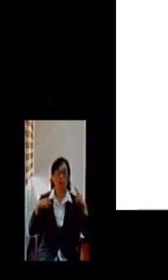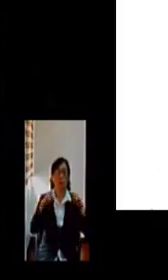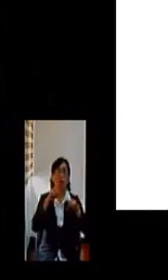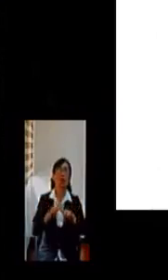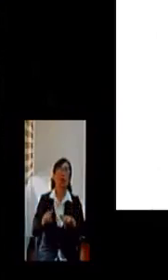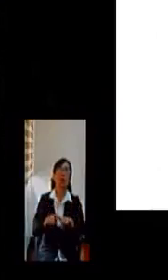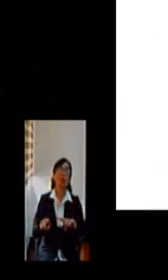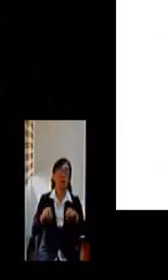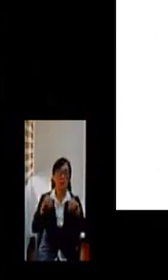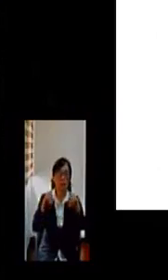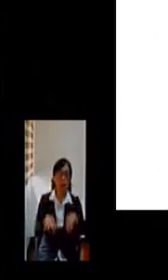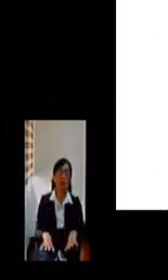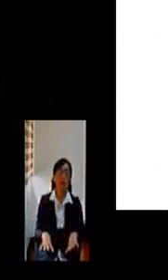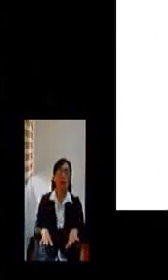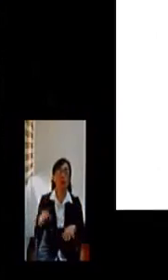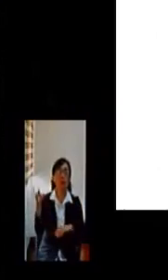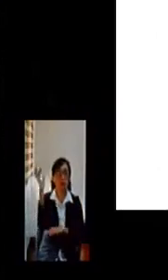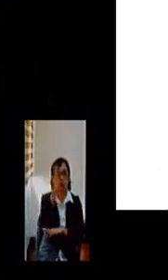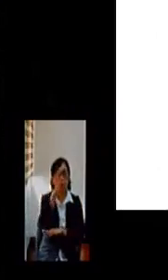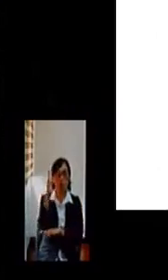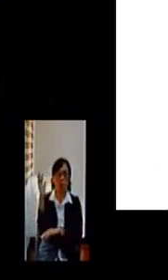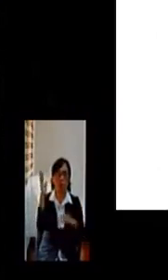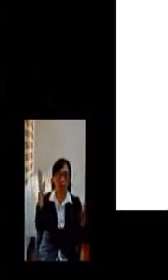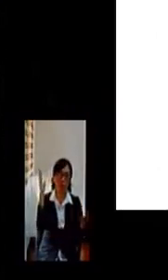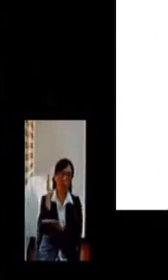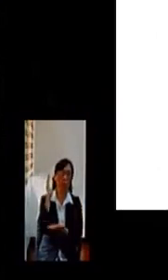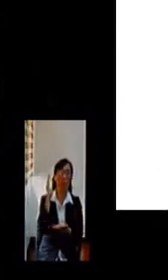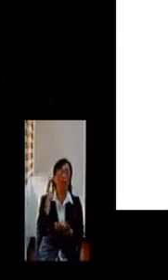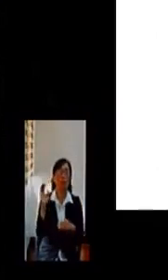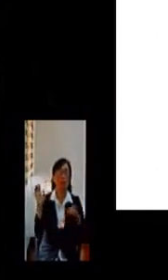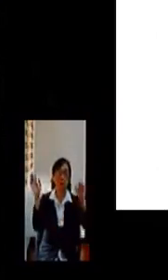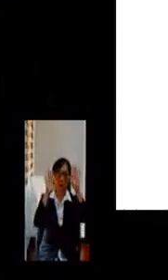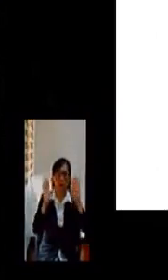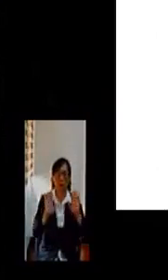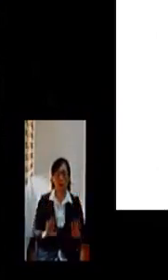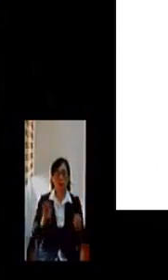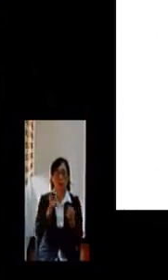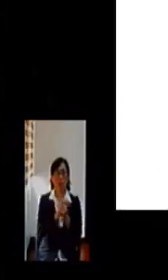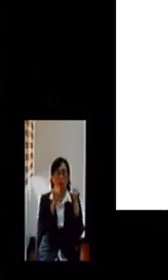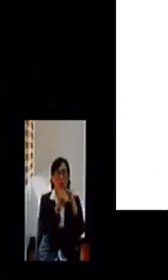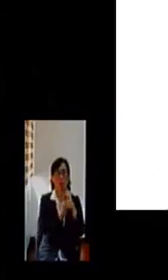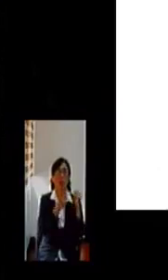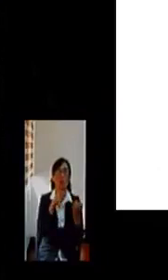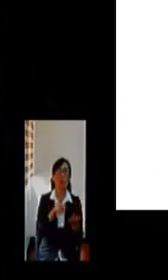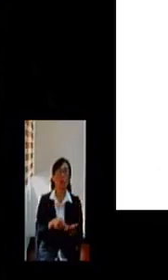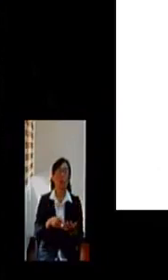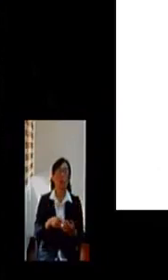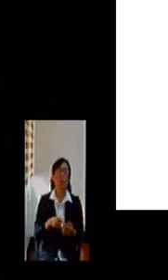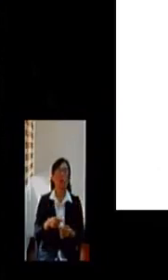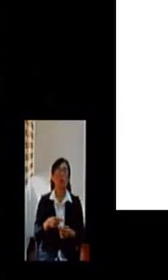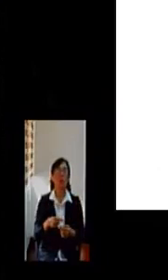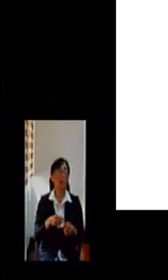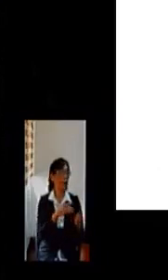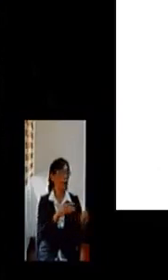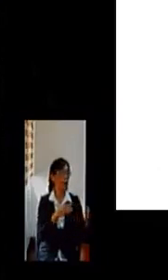biodiversity loss due to deforestation and climate change at this point, because to me, they are sort